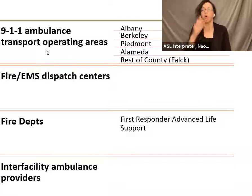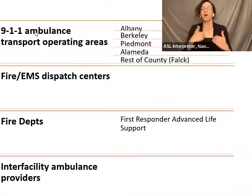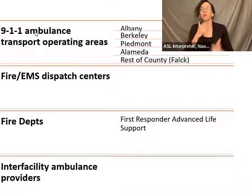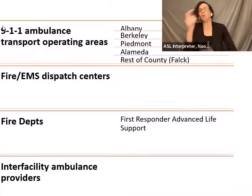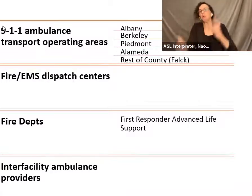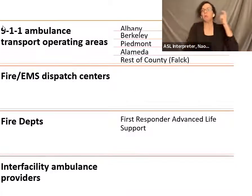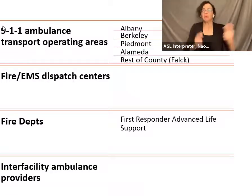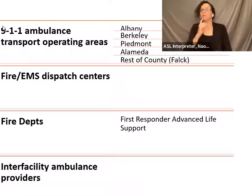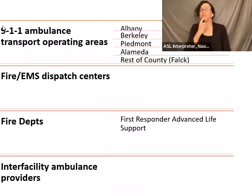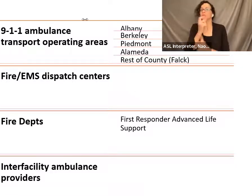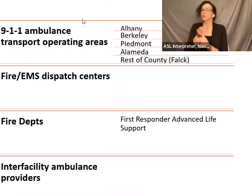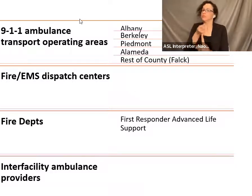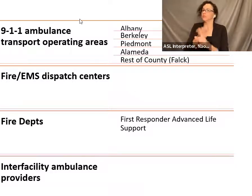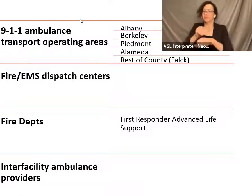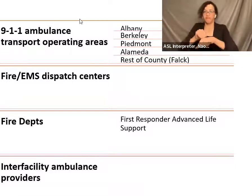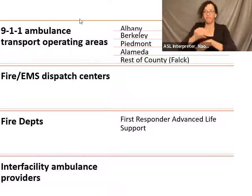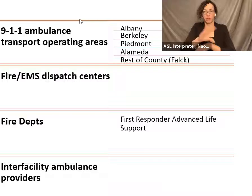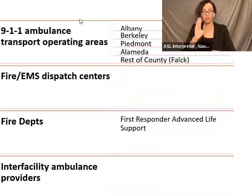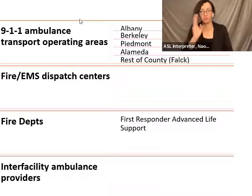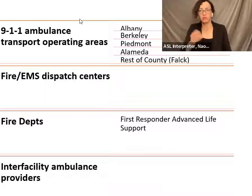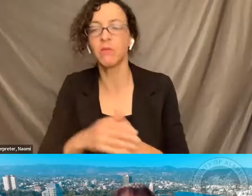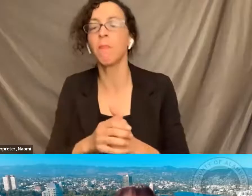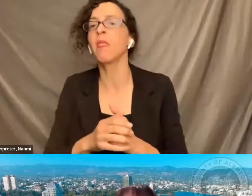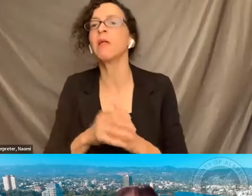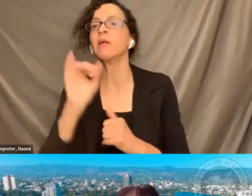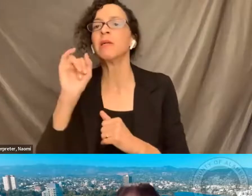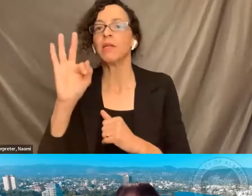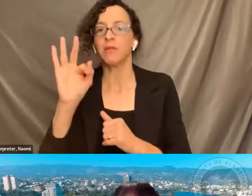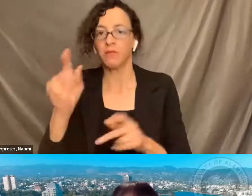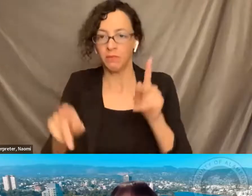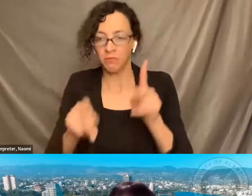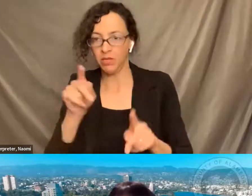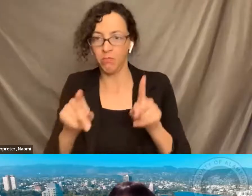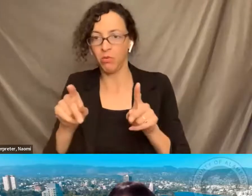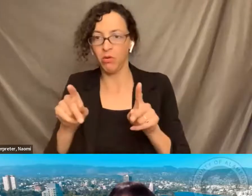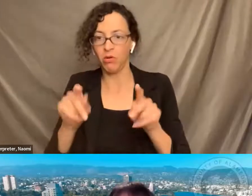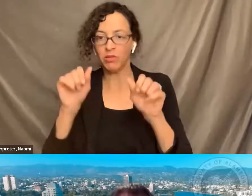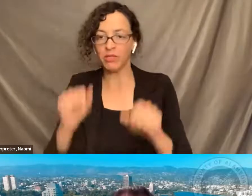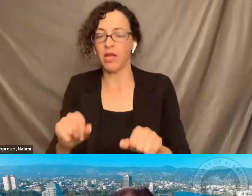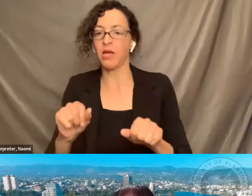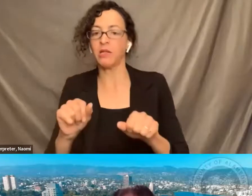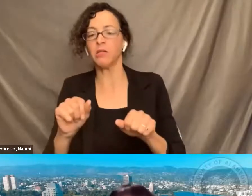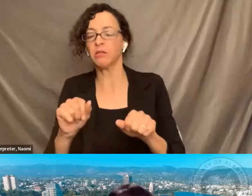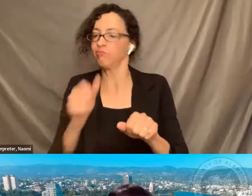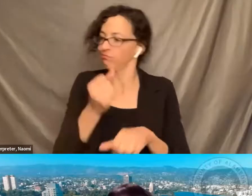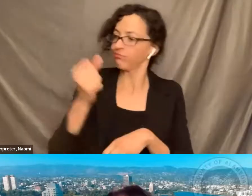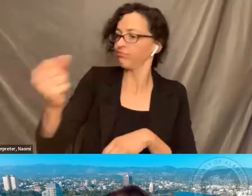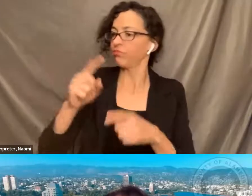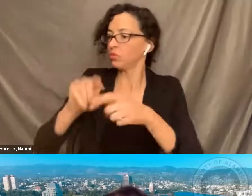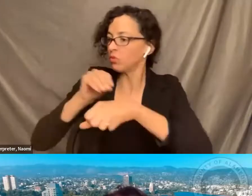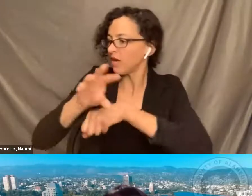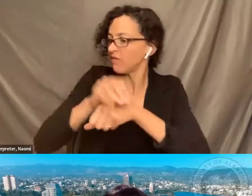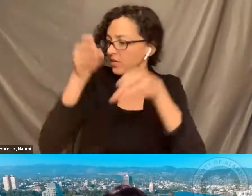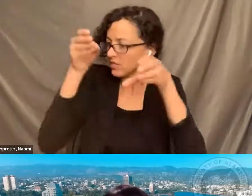effect. Because if we can get people to an advice person, whether it be mental